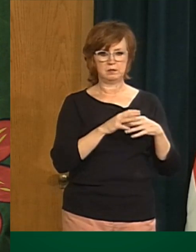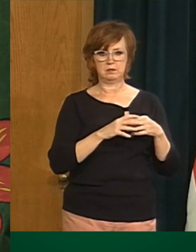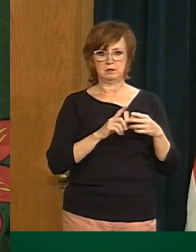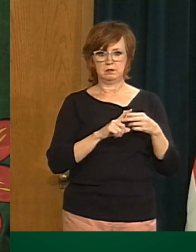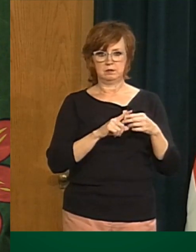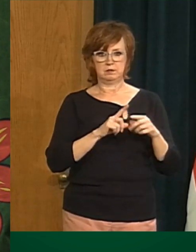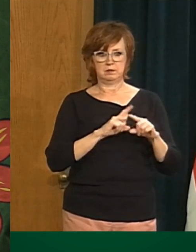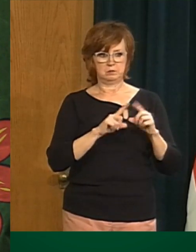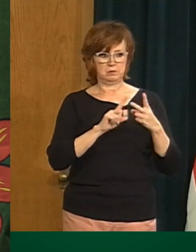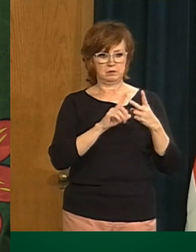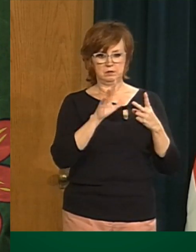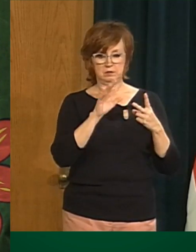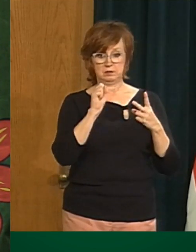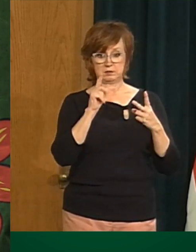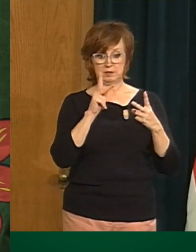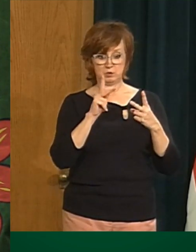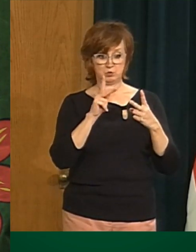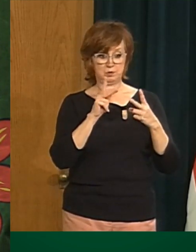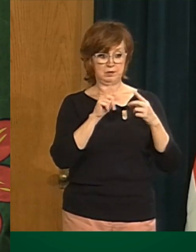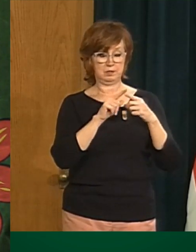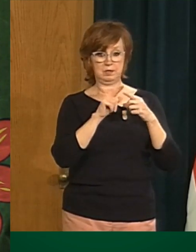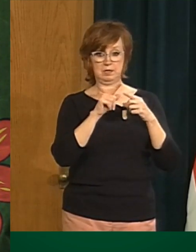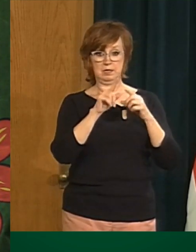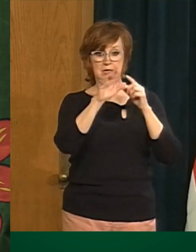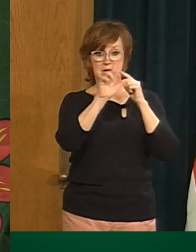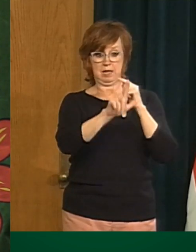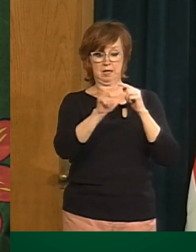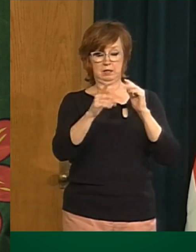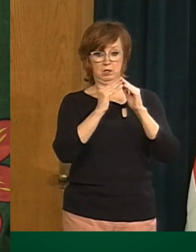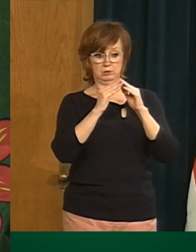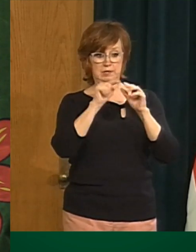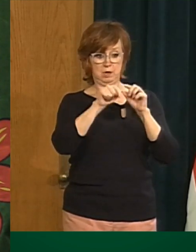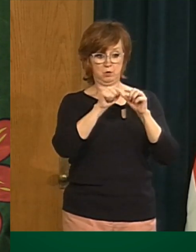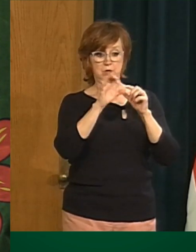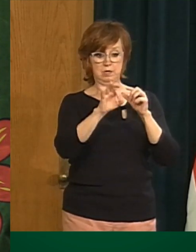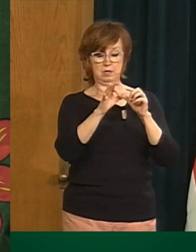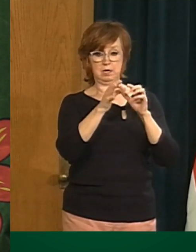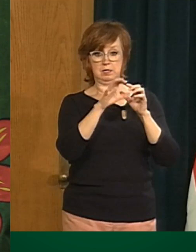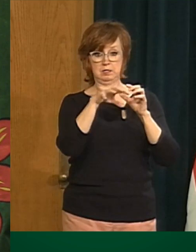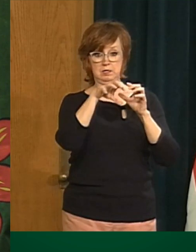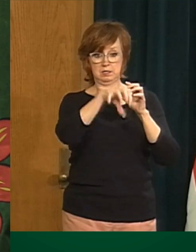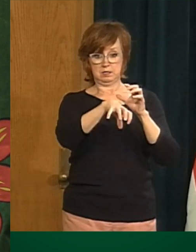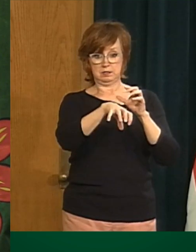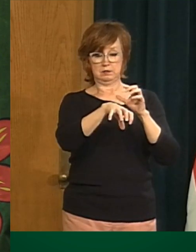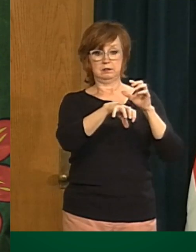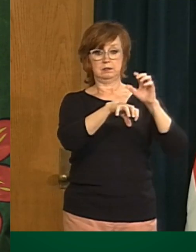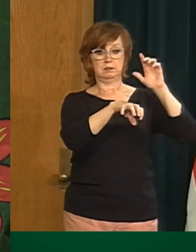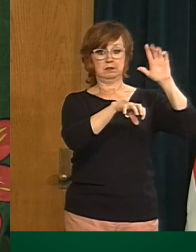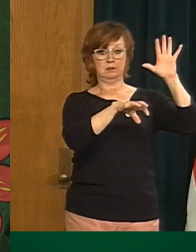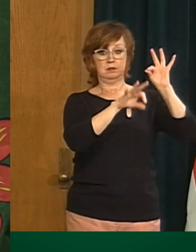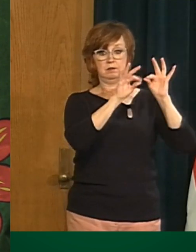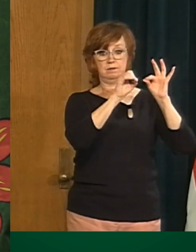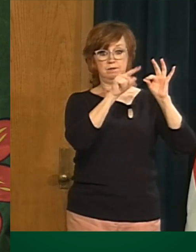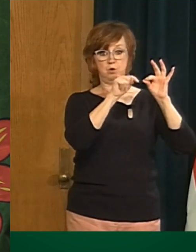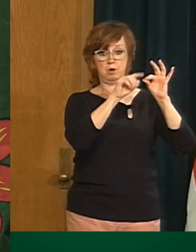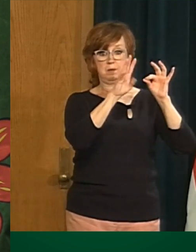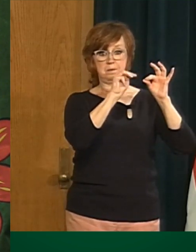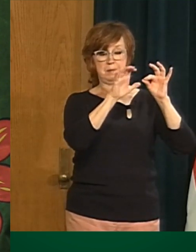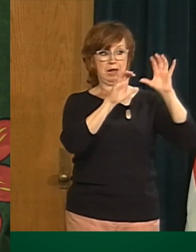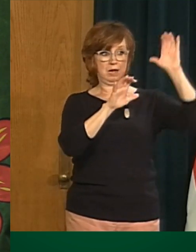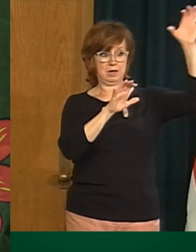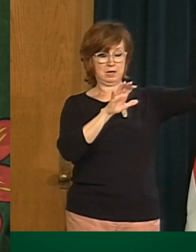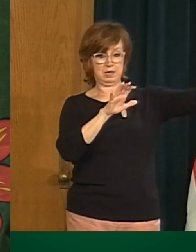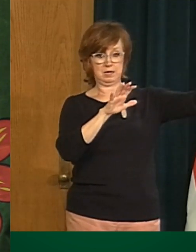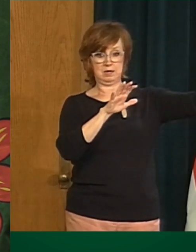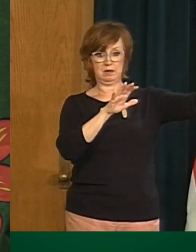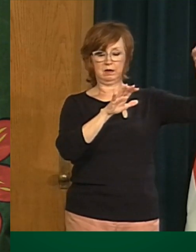road into Fort McMurray from Loche so that people can get back and forth in an expedited fashion for, in many cases,